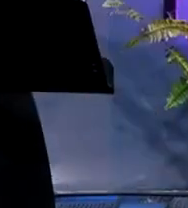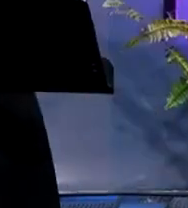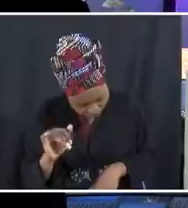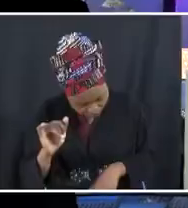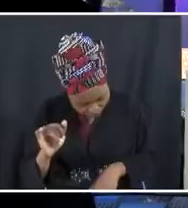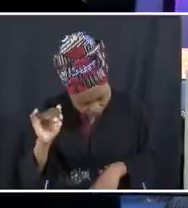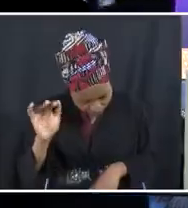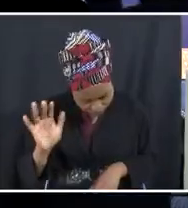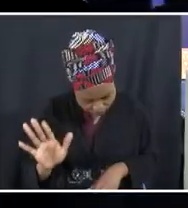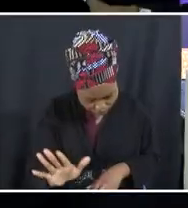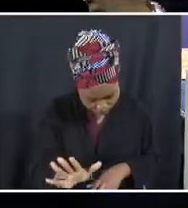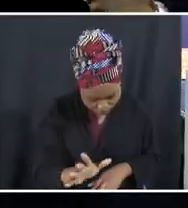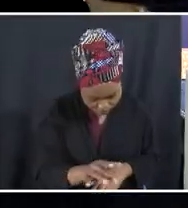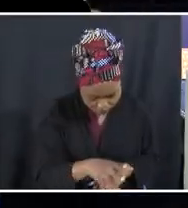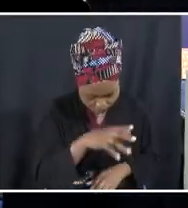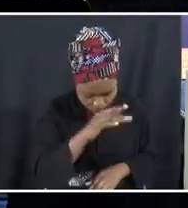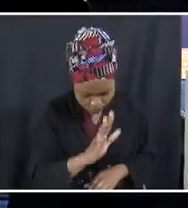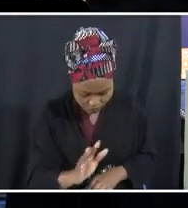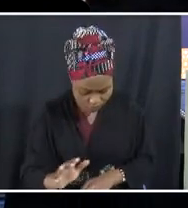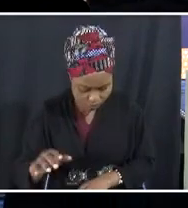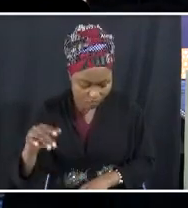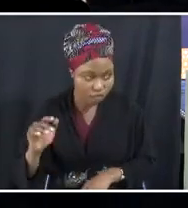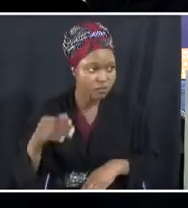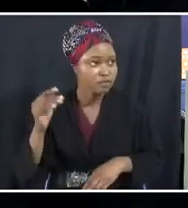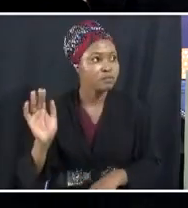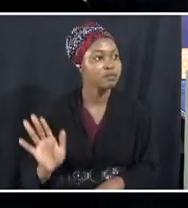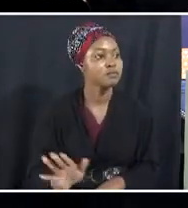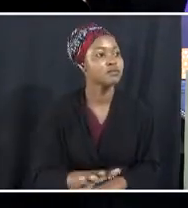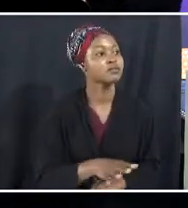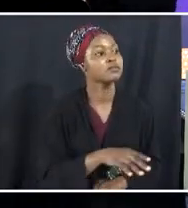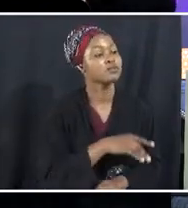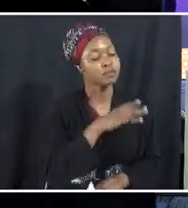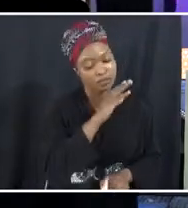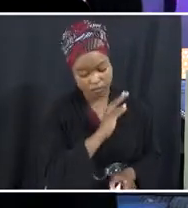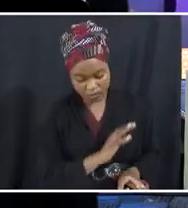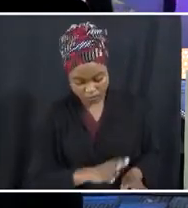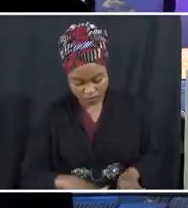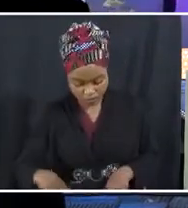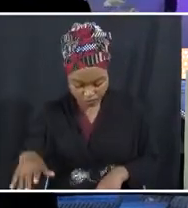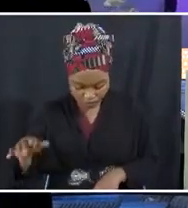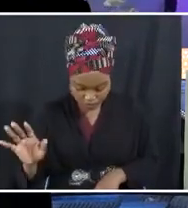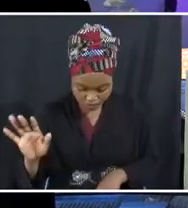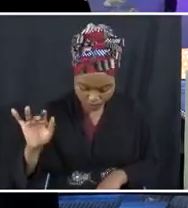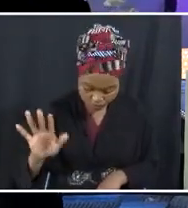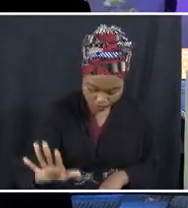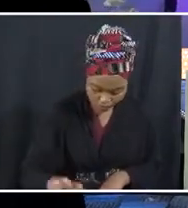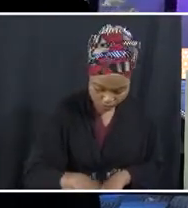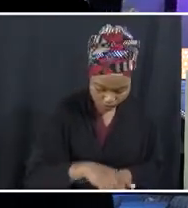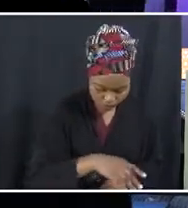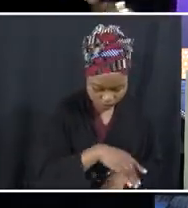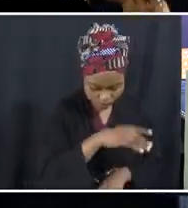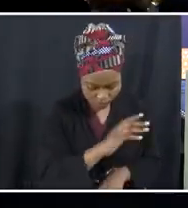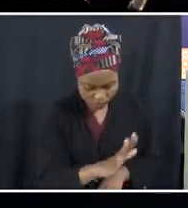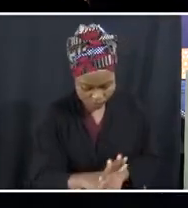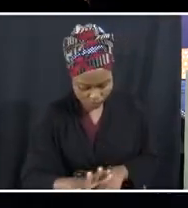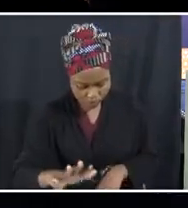of God. On the margin of the river,